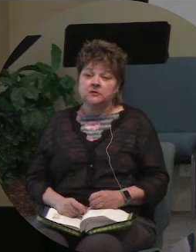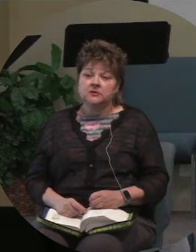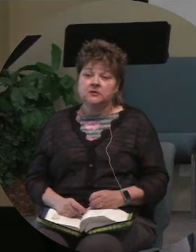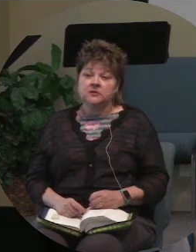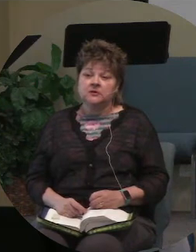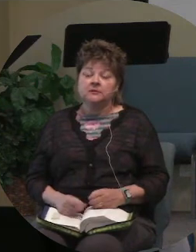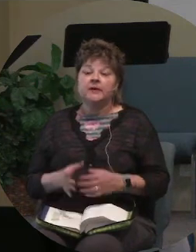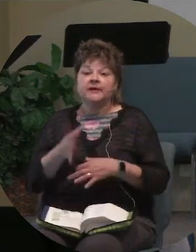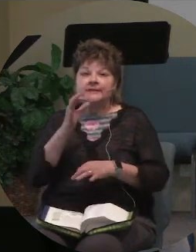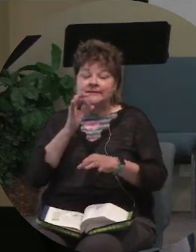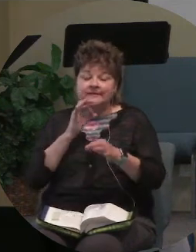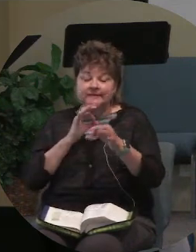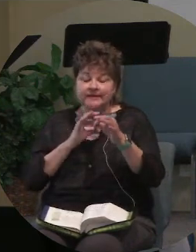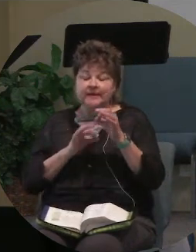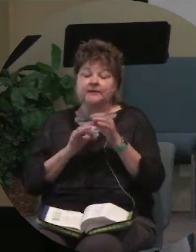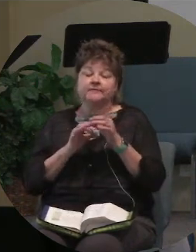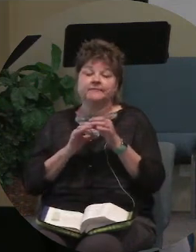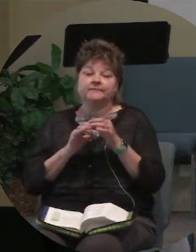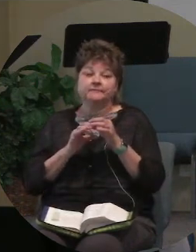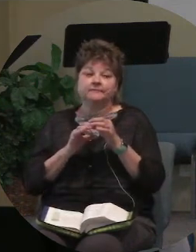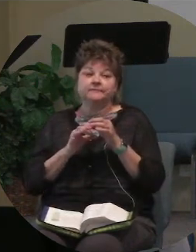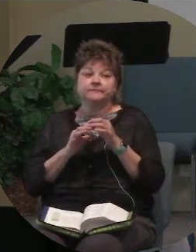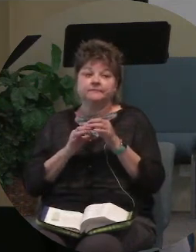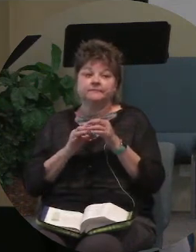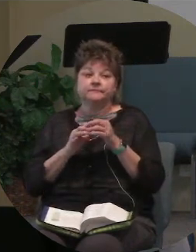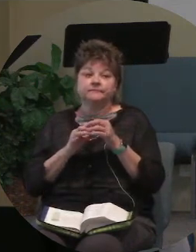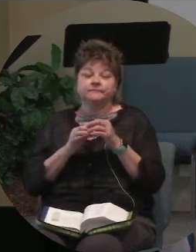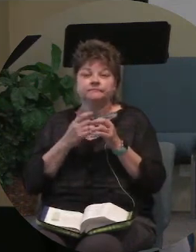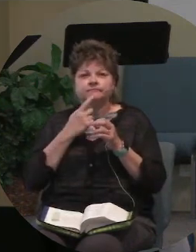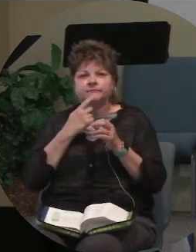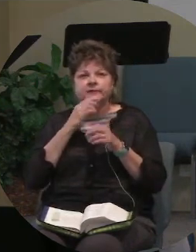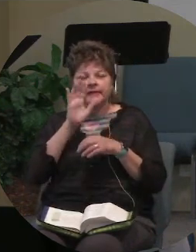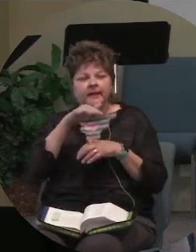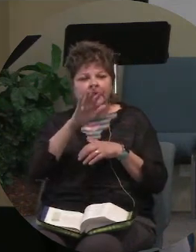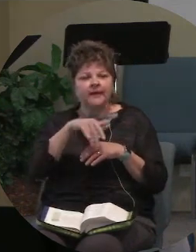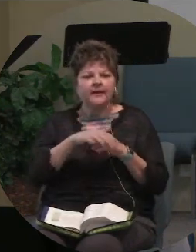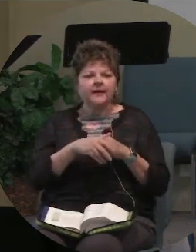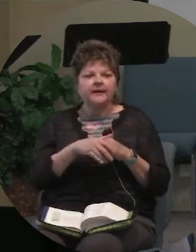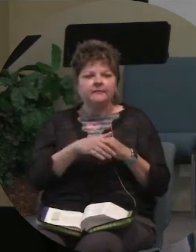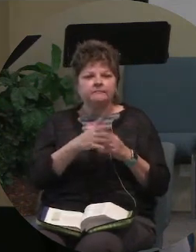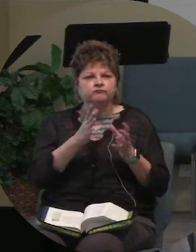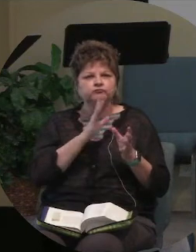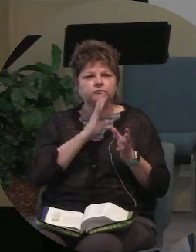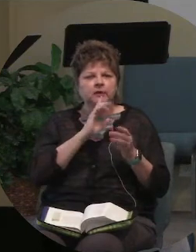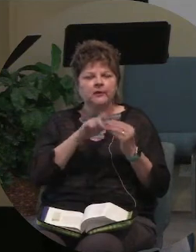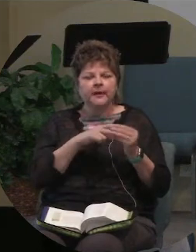And instead of engaging and being kind, you ignore.